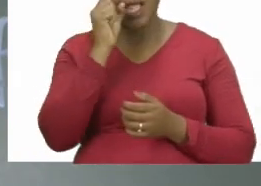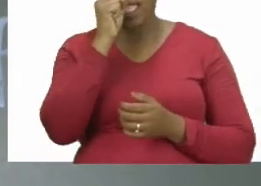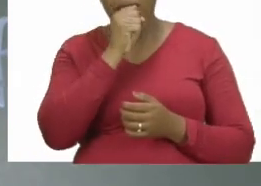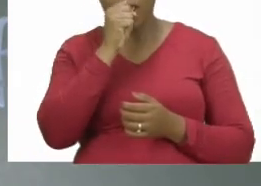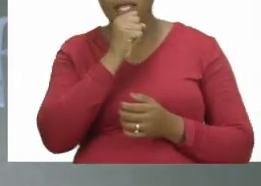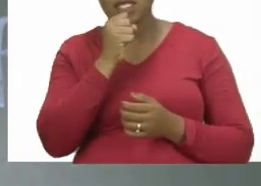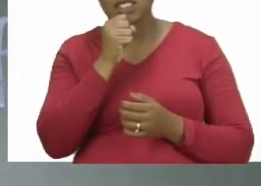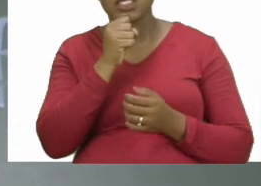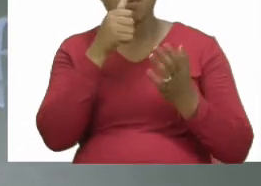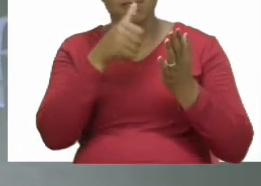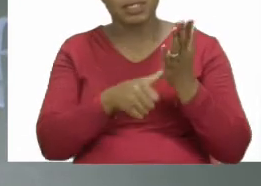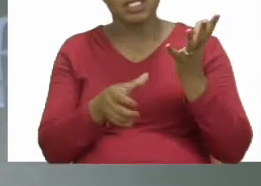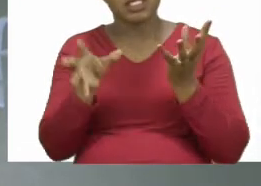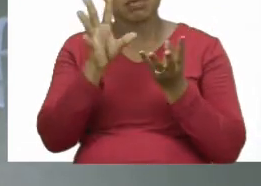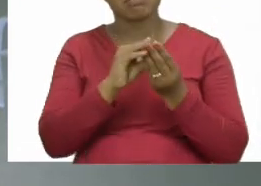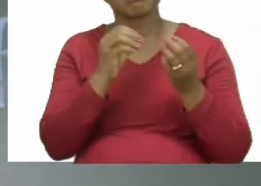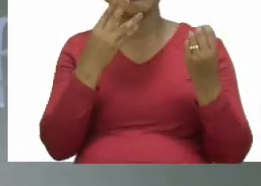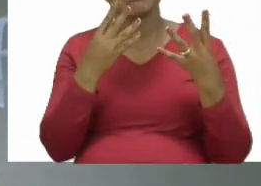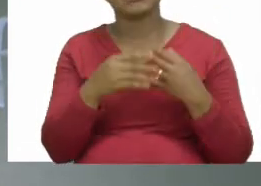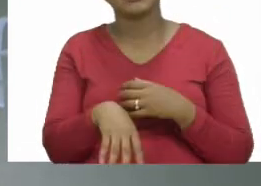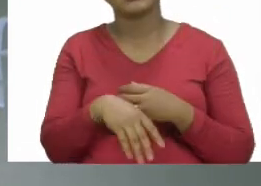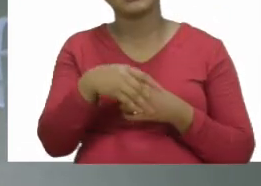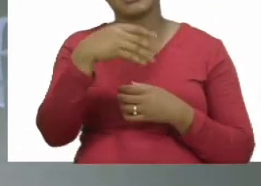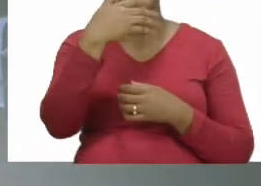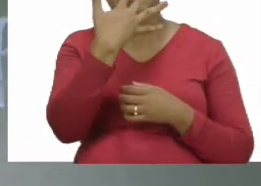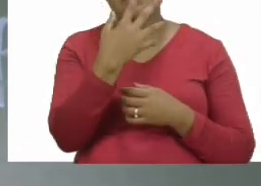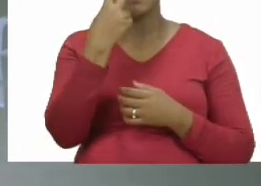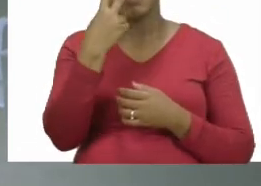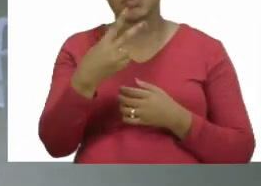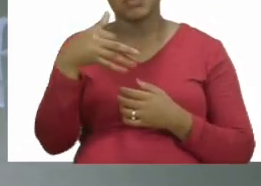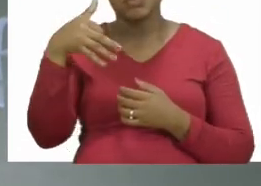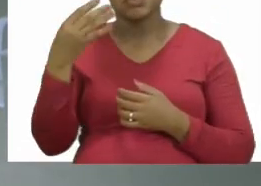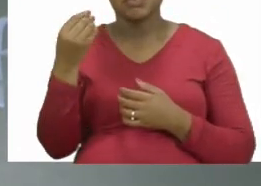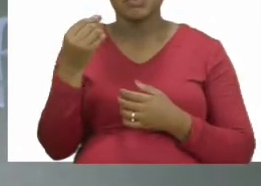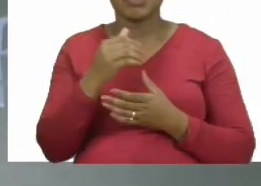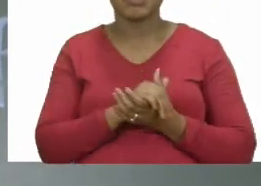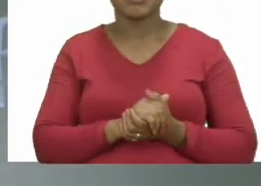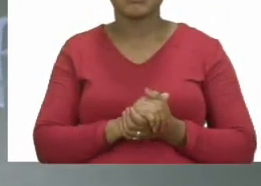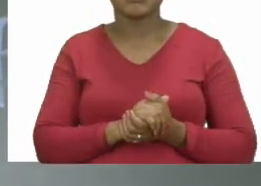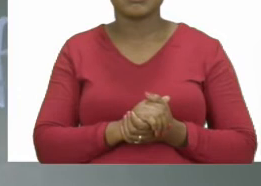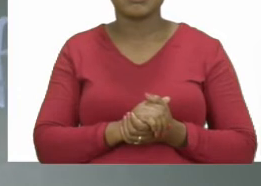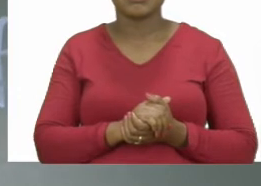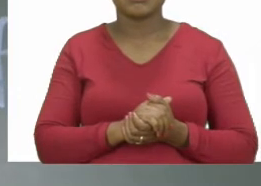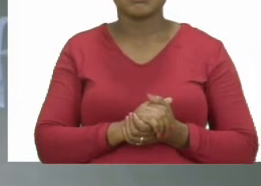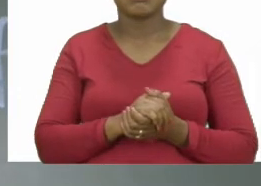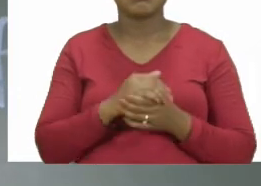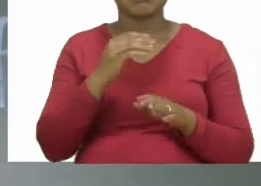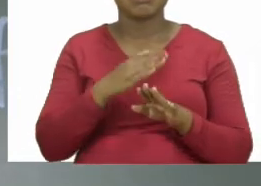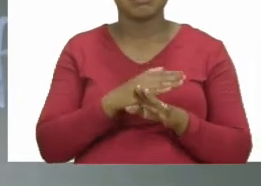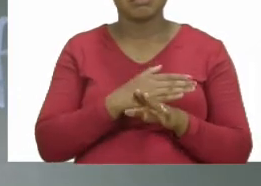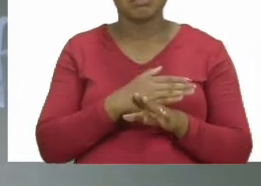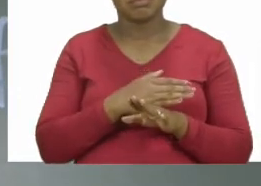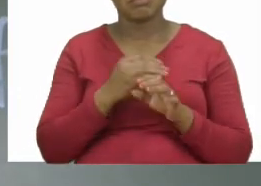ice cream is 52 Namibian dollars. Right. Now before you continue adding